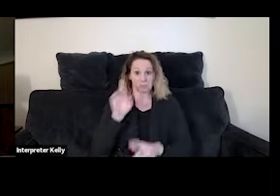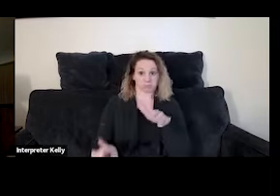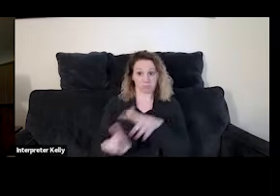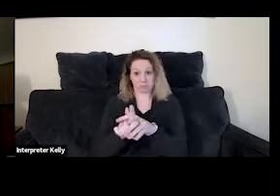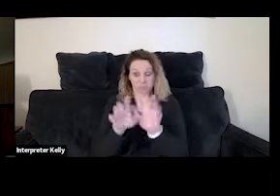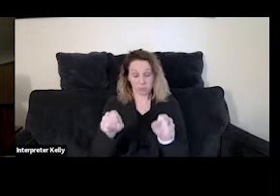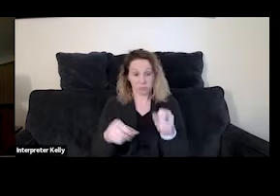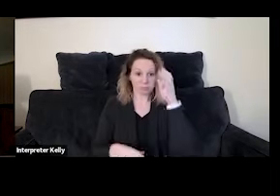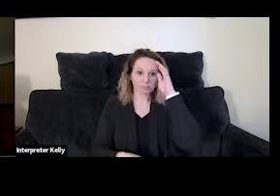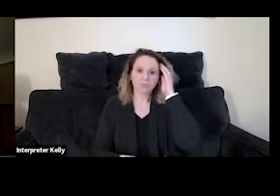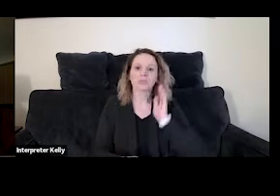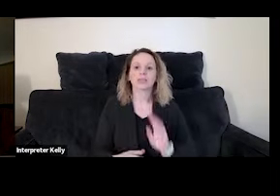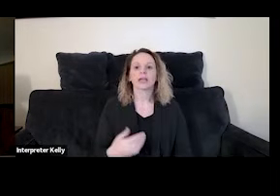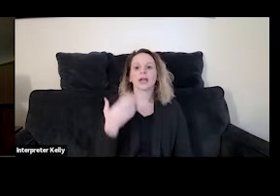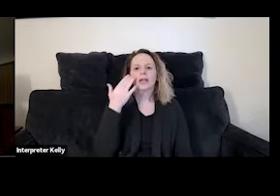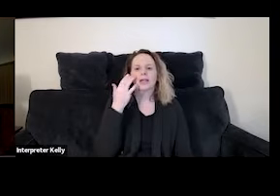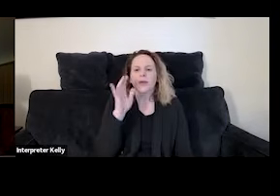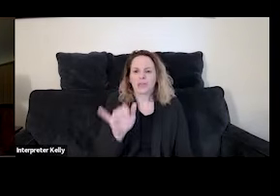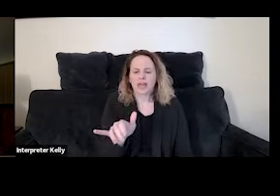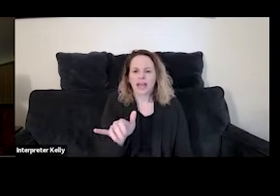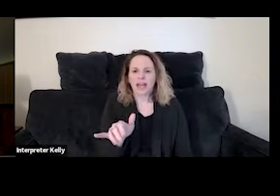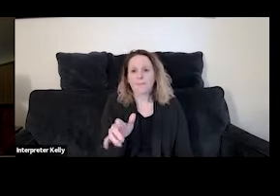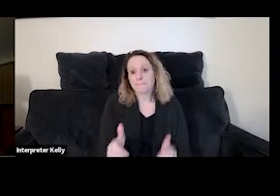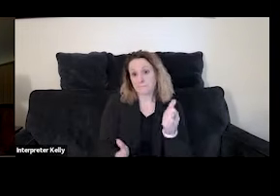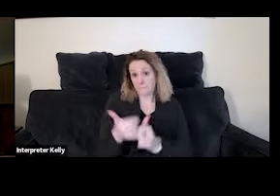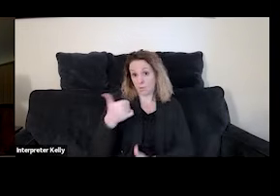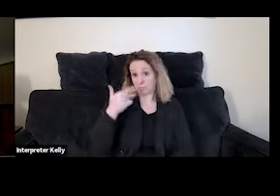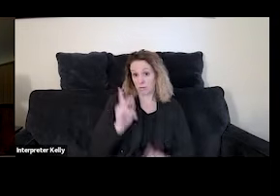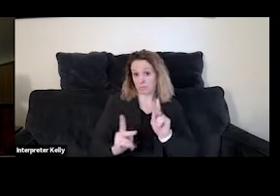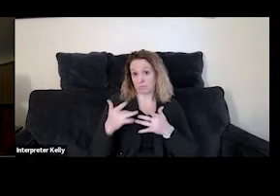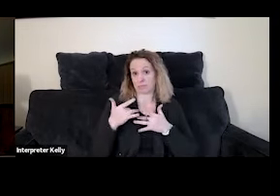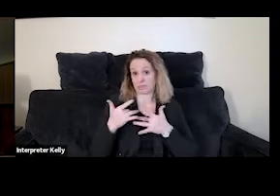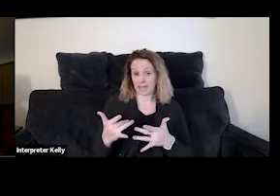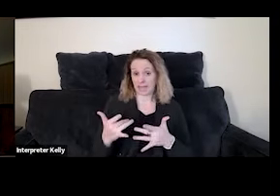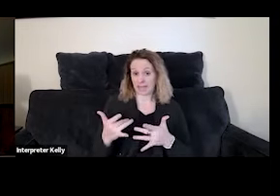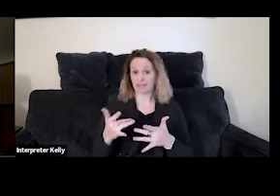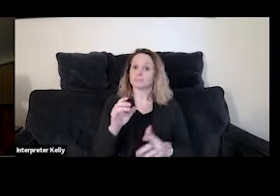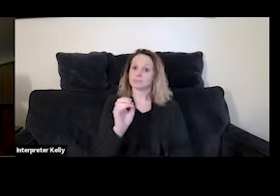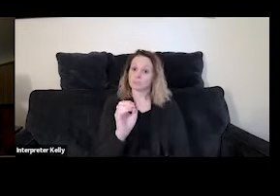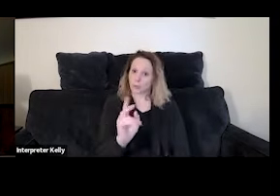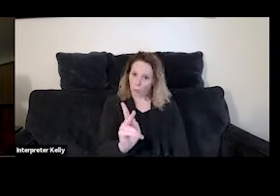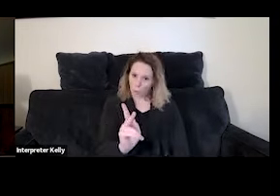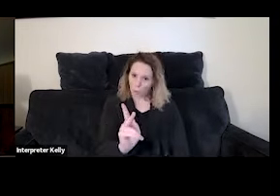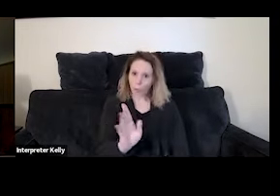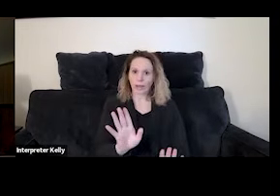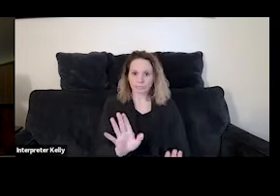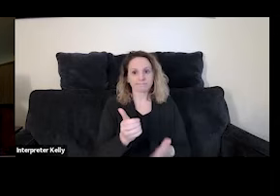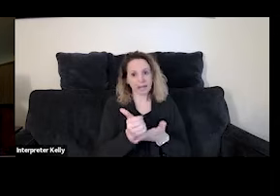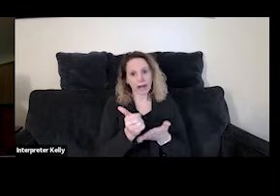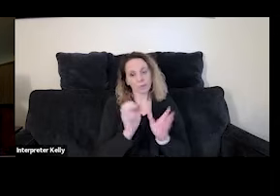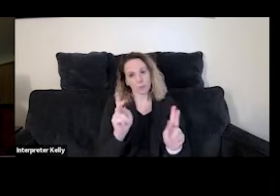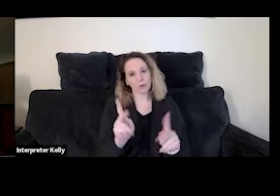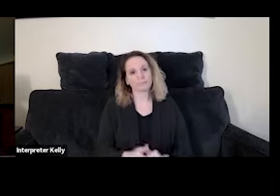know in that just go mentality is that the majority of young people and their families say, okay, that could be helpful.